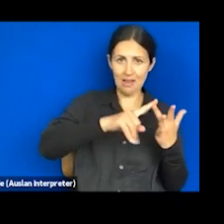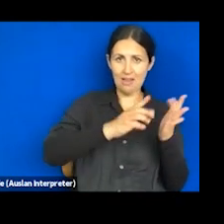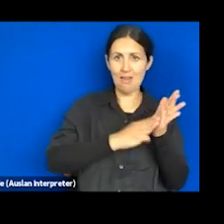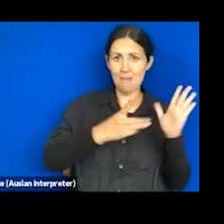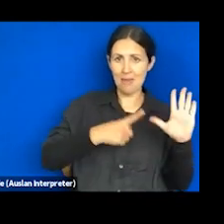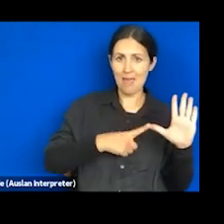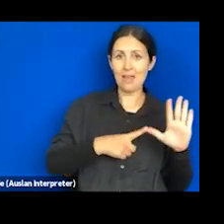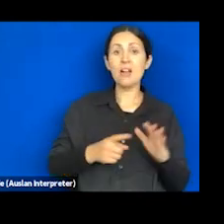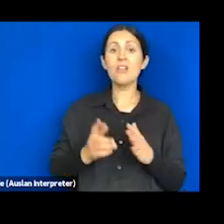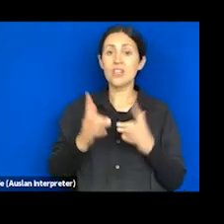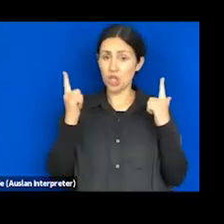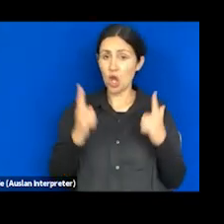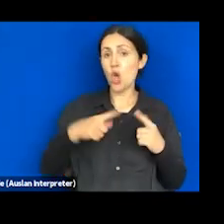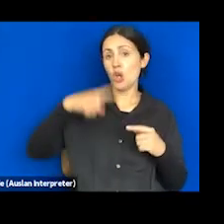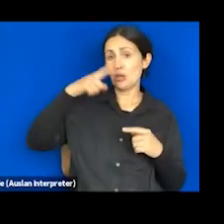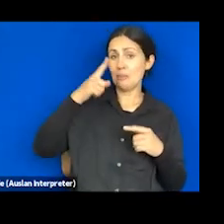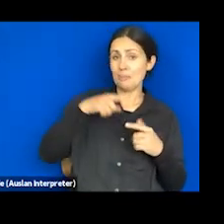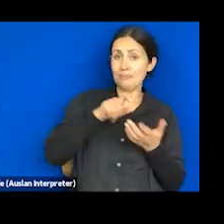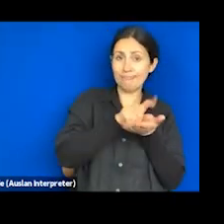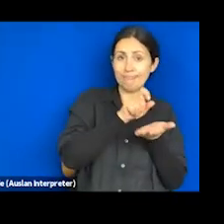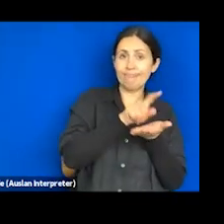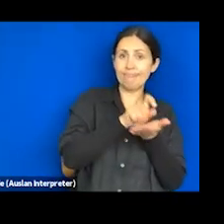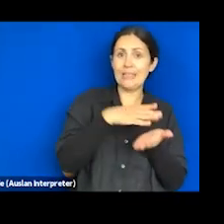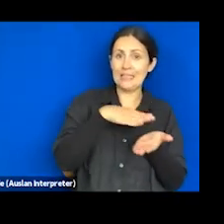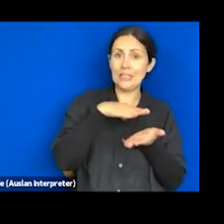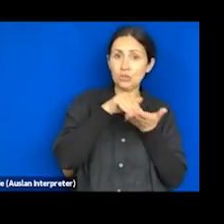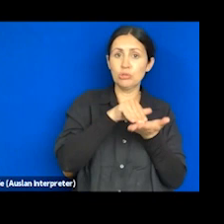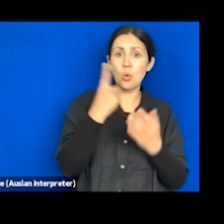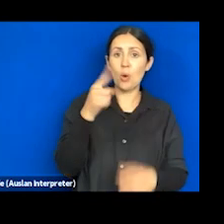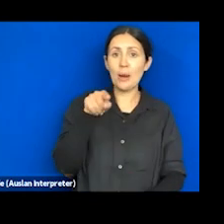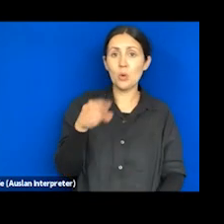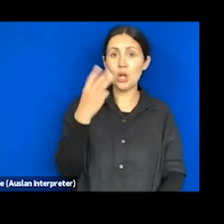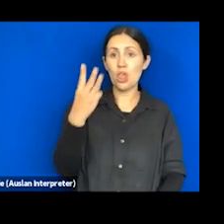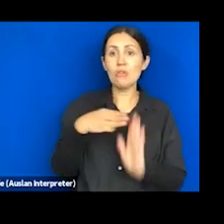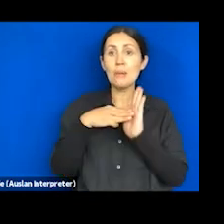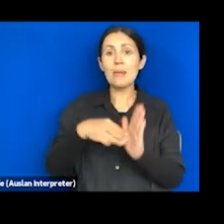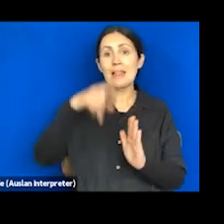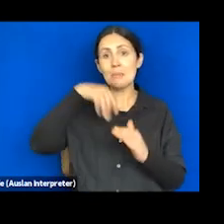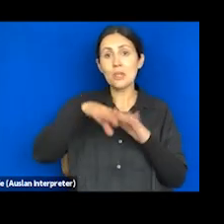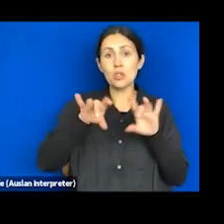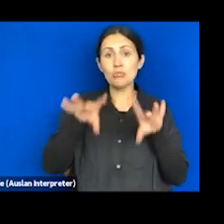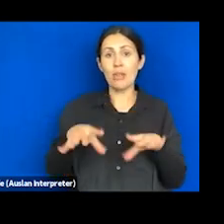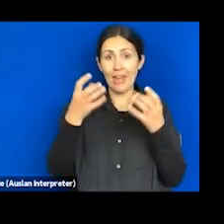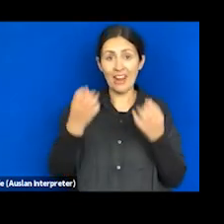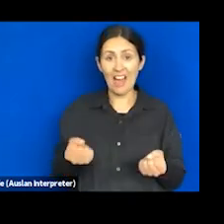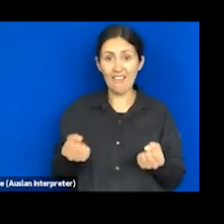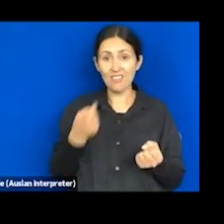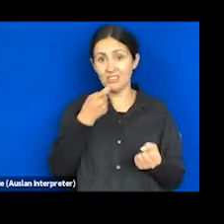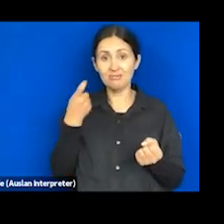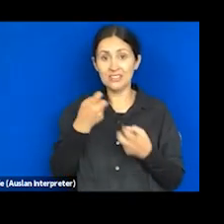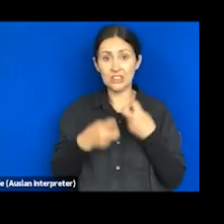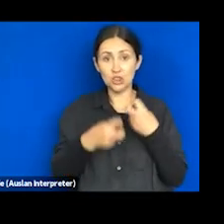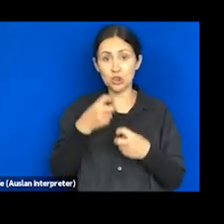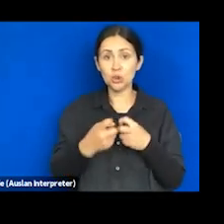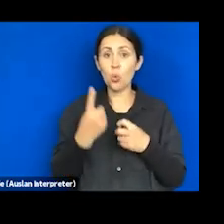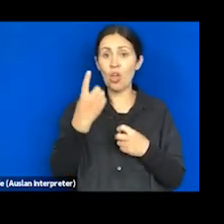treatment need for methamphetamine use disorder. There's 1.3 million people in Australia living with this. About a third experience